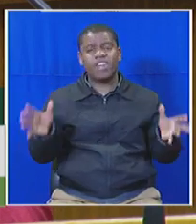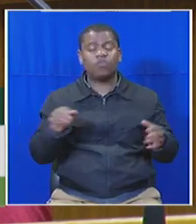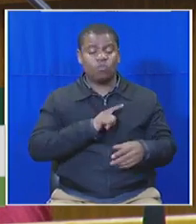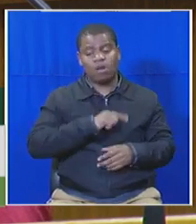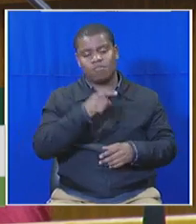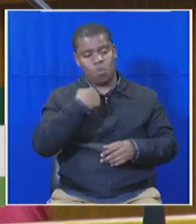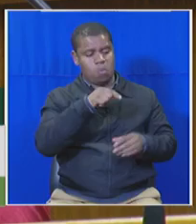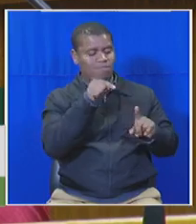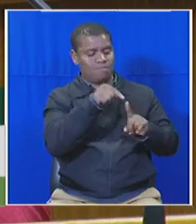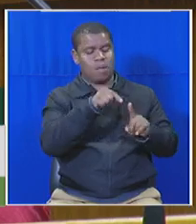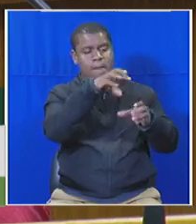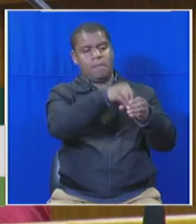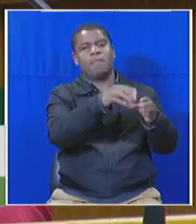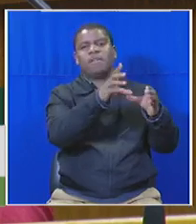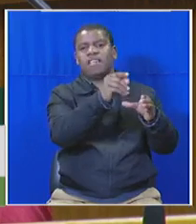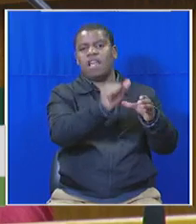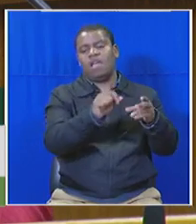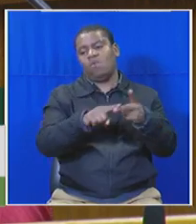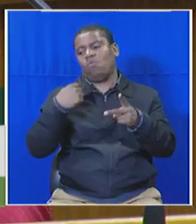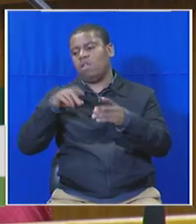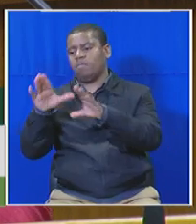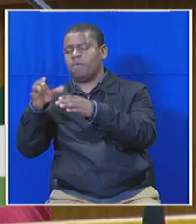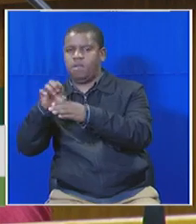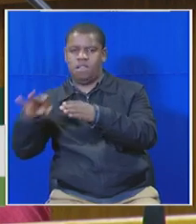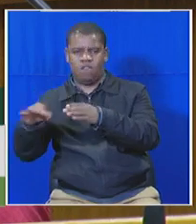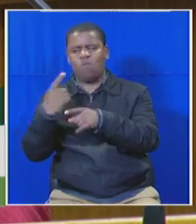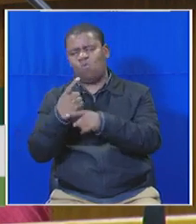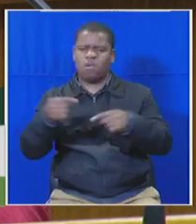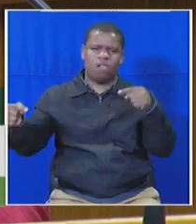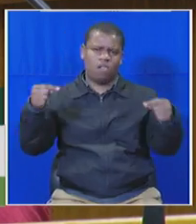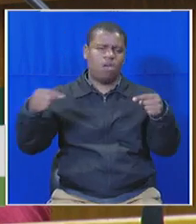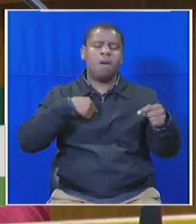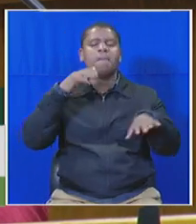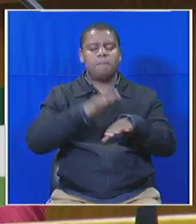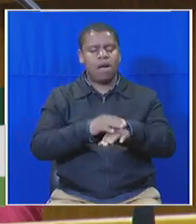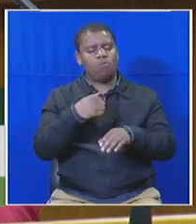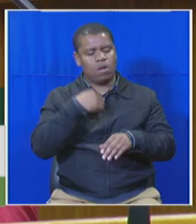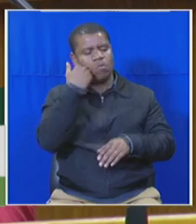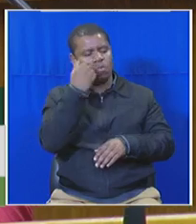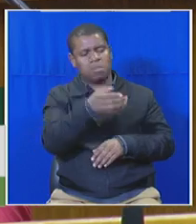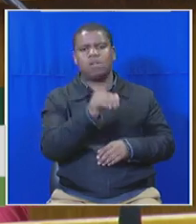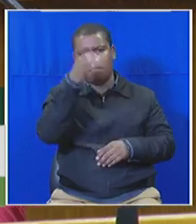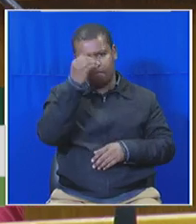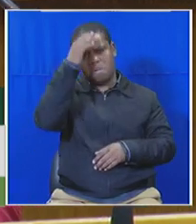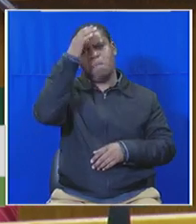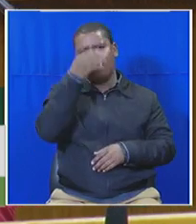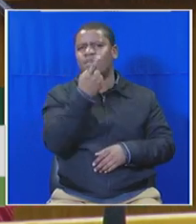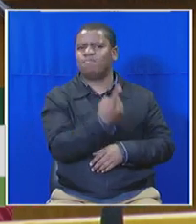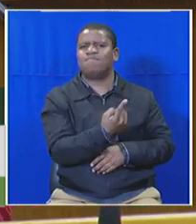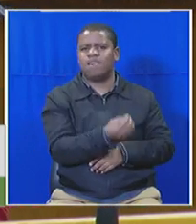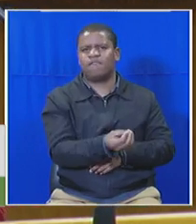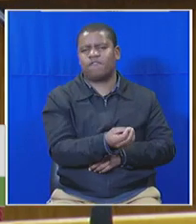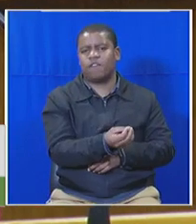singumbutho we-Economic Freedom Fighters. Kodwa siye sothuka xa sifumana imbalelwano kumbhexeshi we-DA, i-Chief Whip